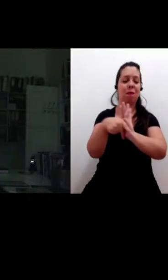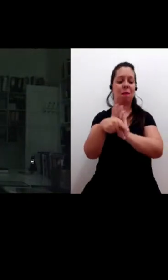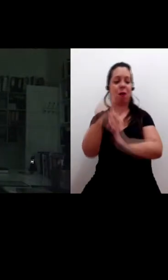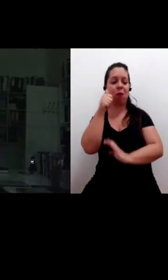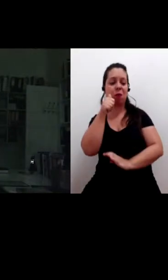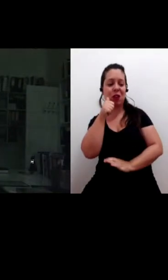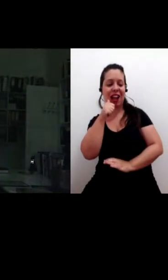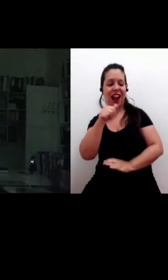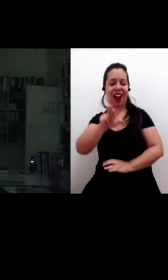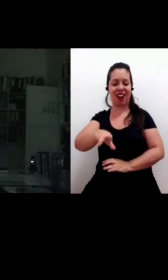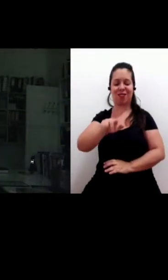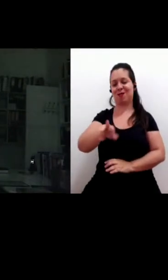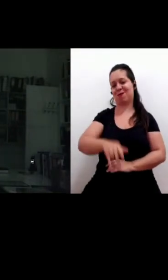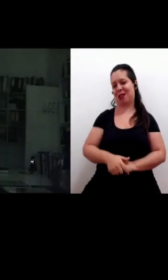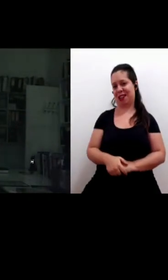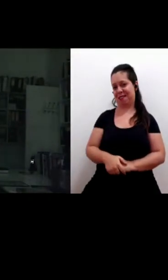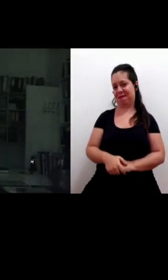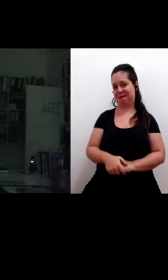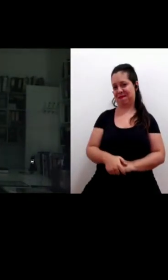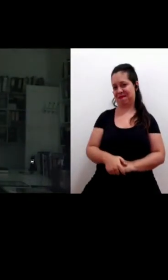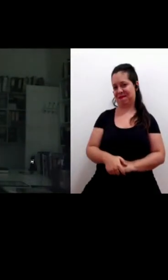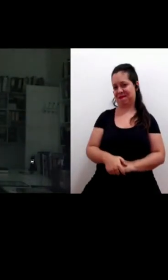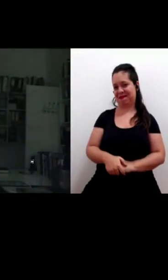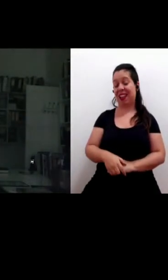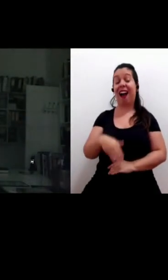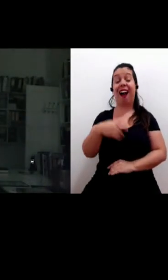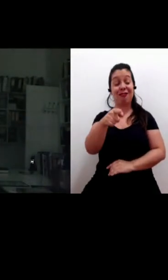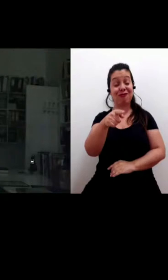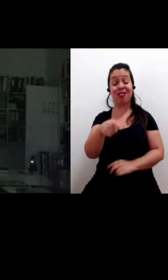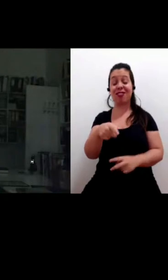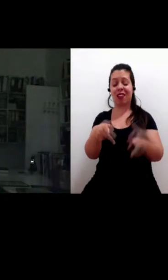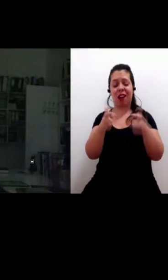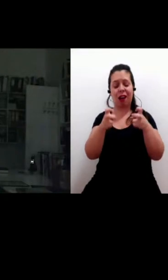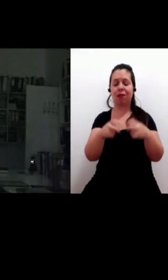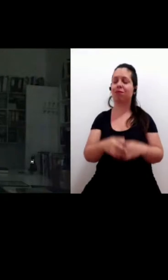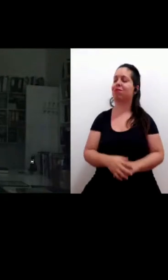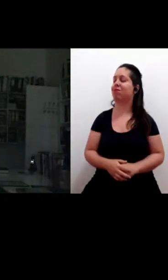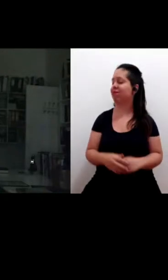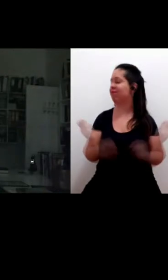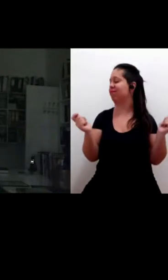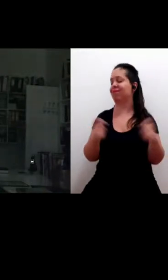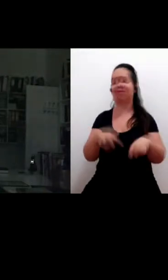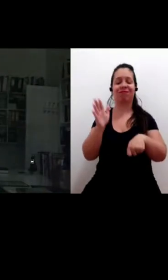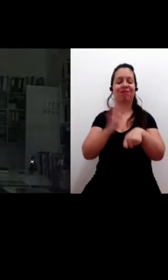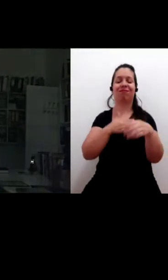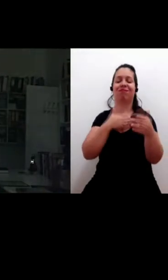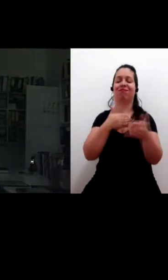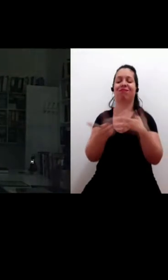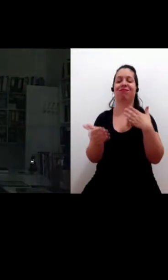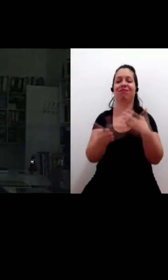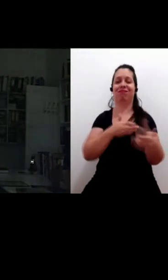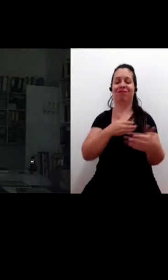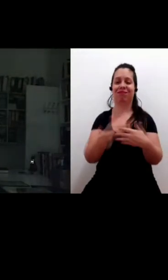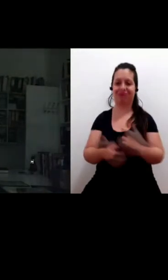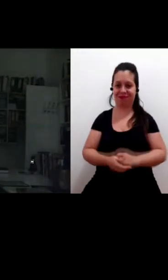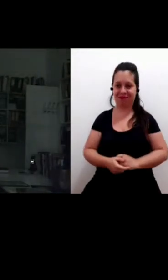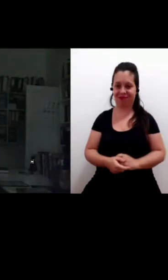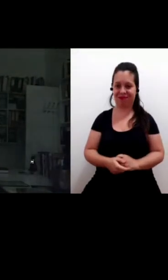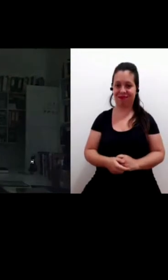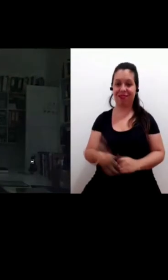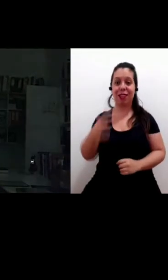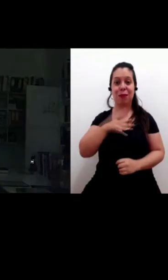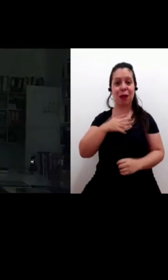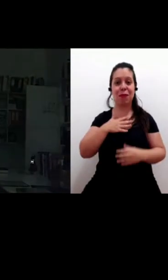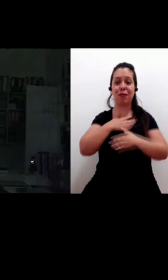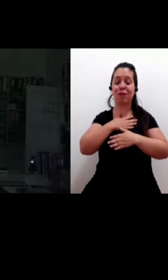once you realize that, then you can do anything with the medium. And it was a very, very enjoyable project to